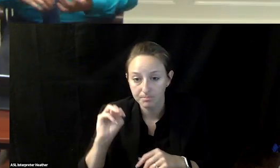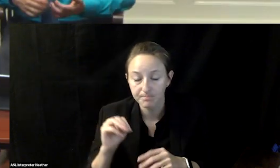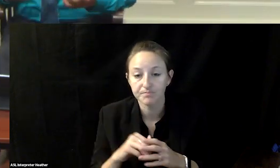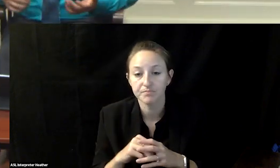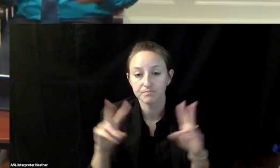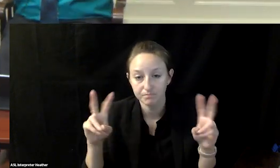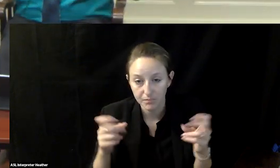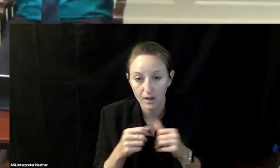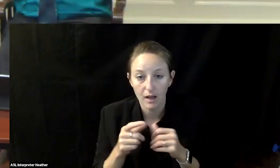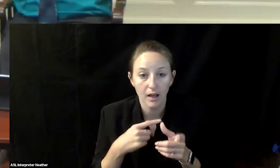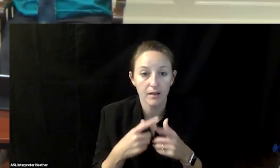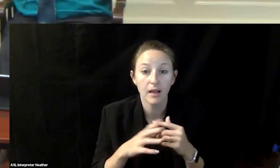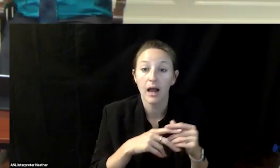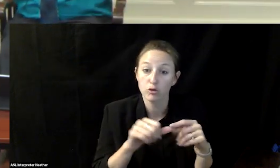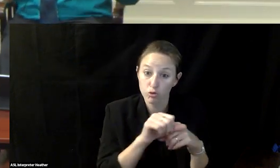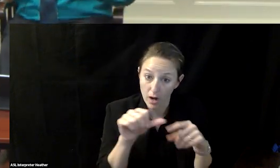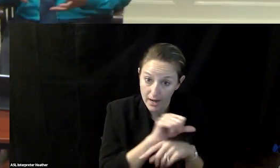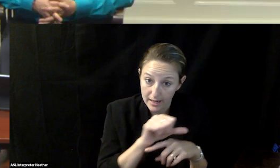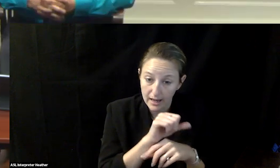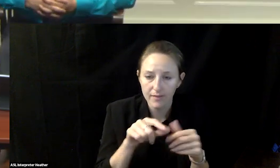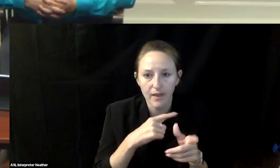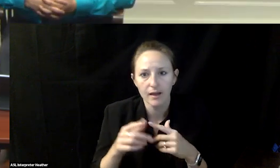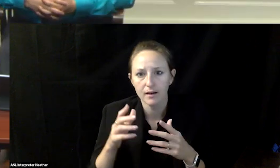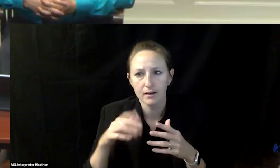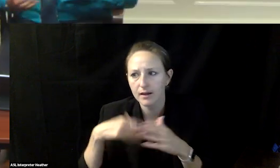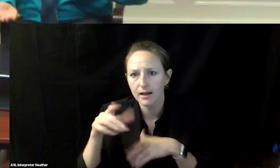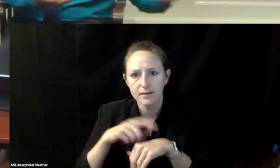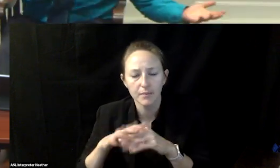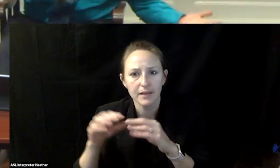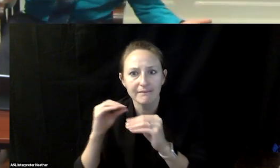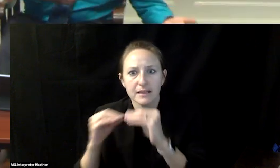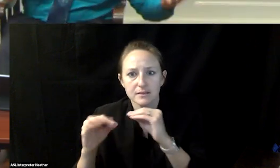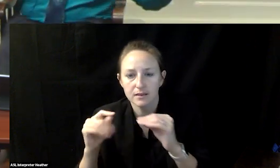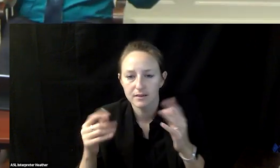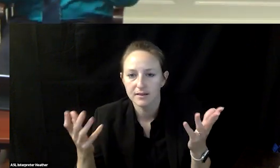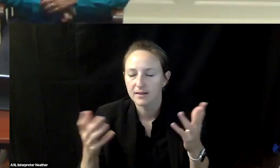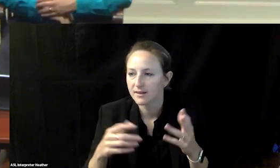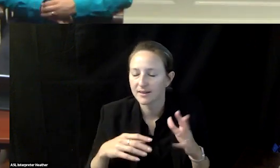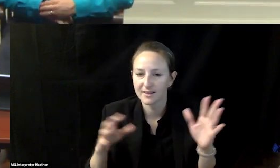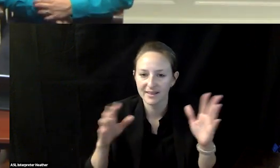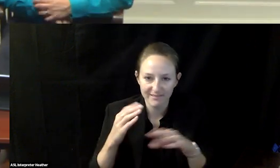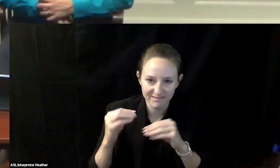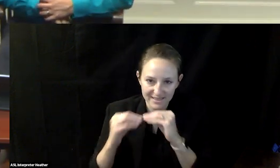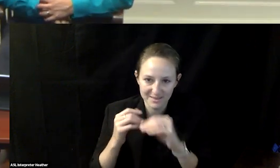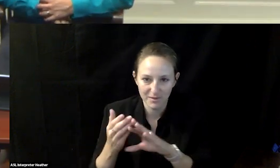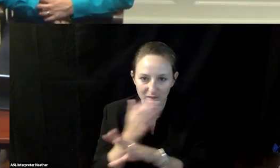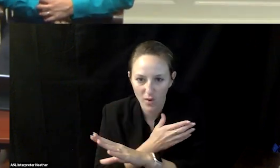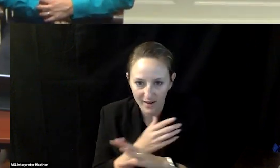it. And I mean, great, right? Like, let's fix all the accessibility issues, but then the issue I was trying to demonstrate wasn't available.